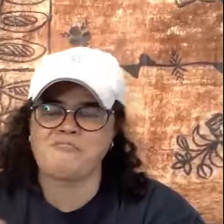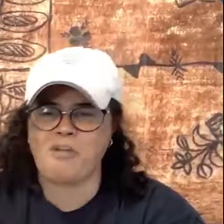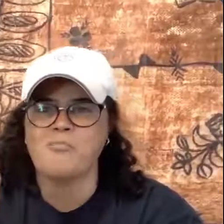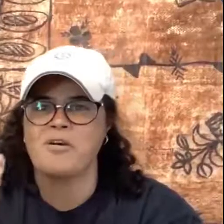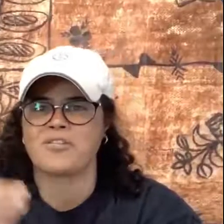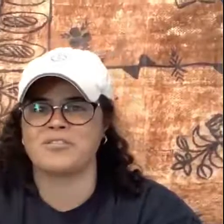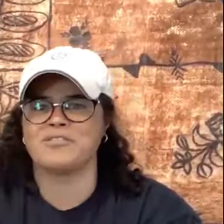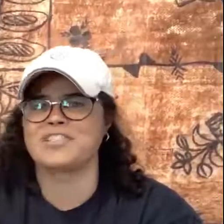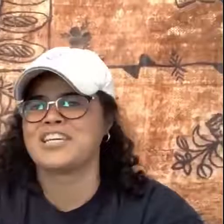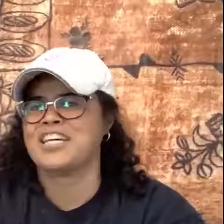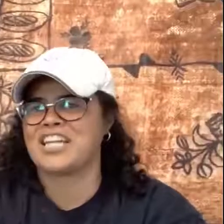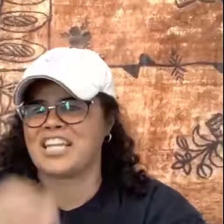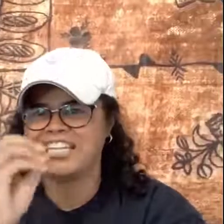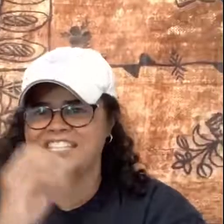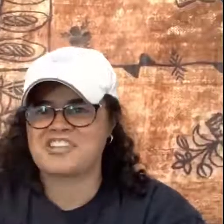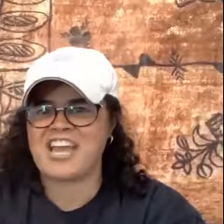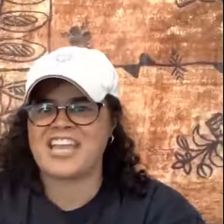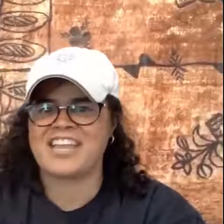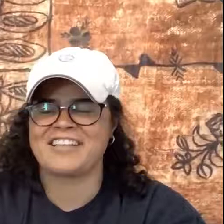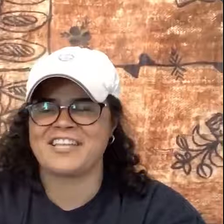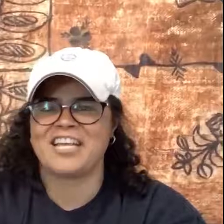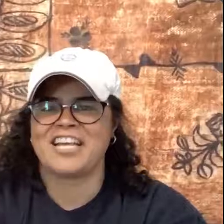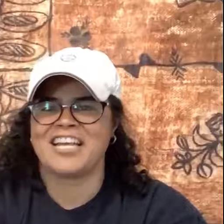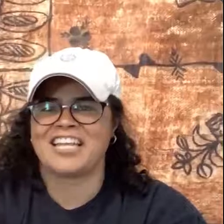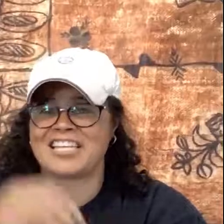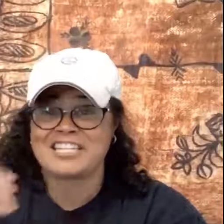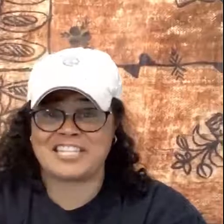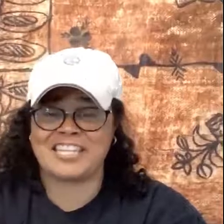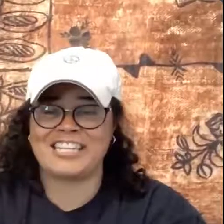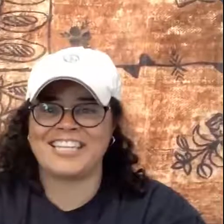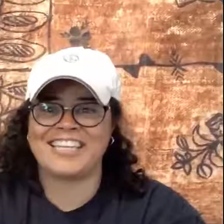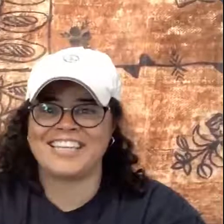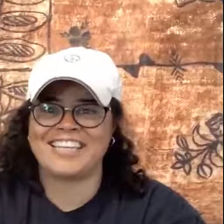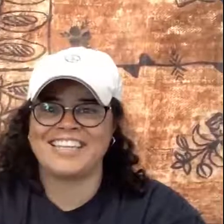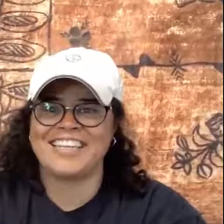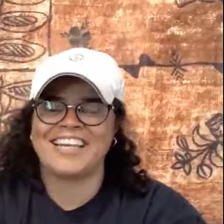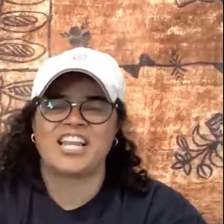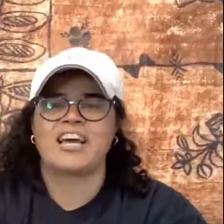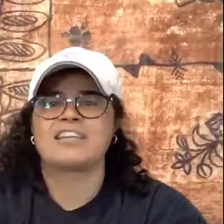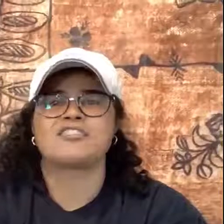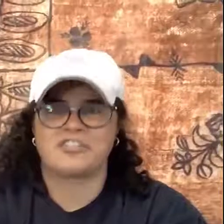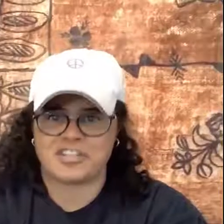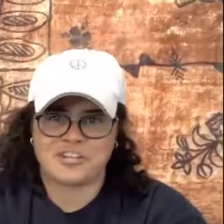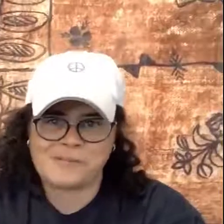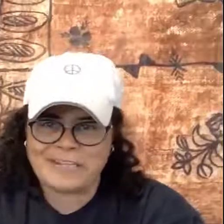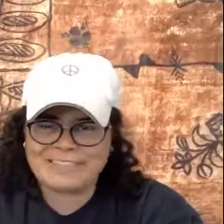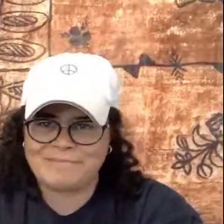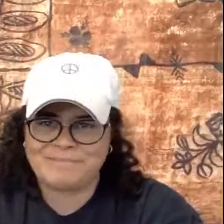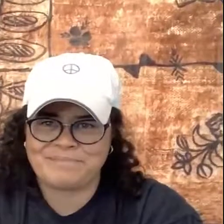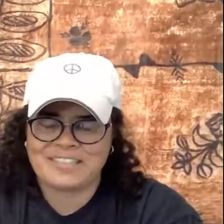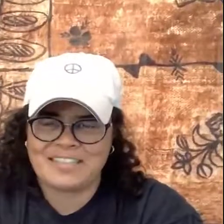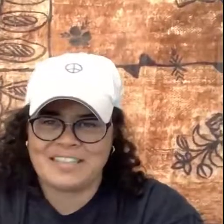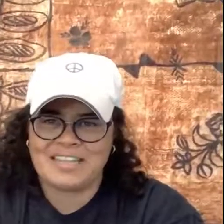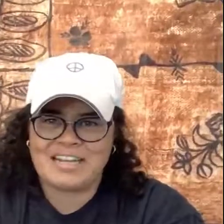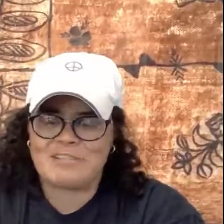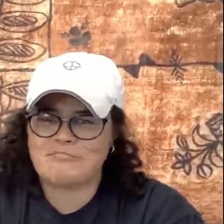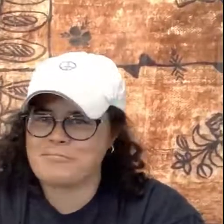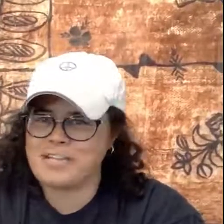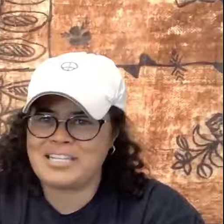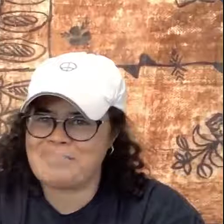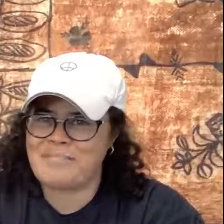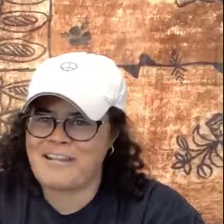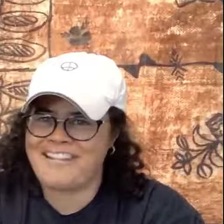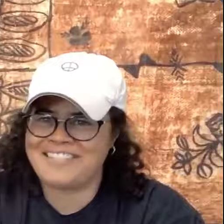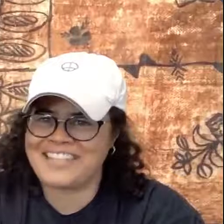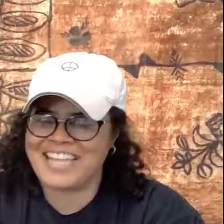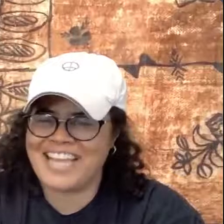extraordinary role models like Jade, like Sydney, like Joshua.